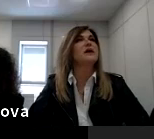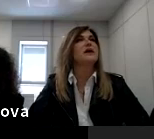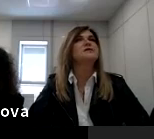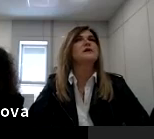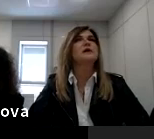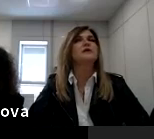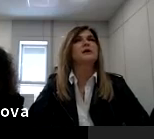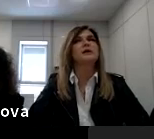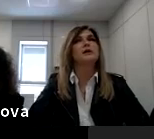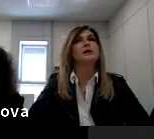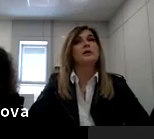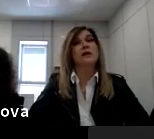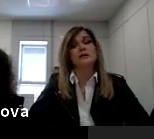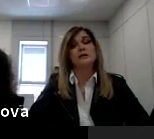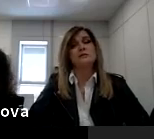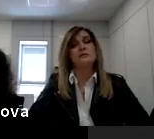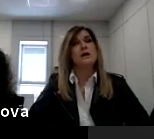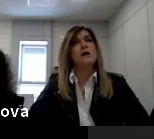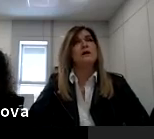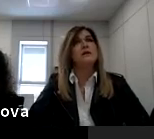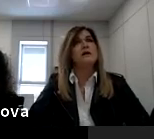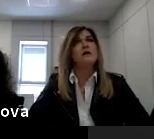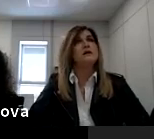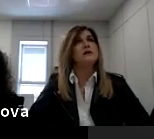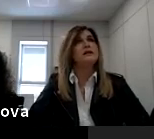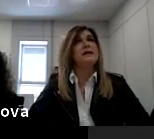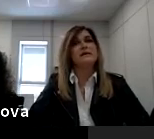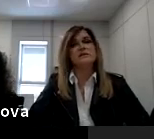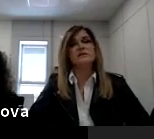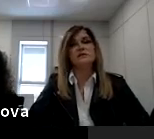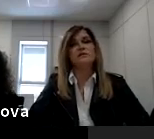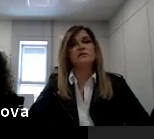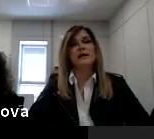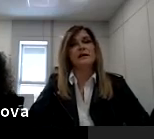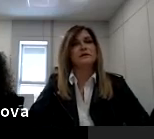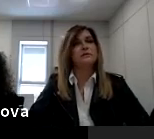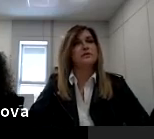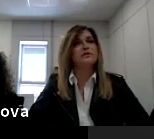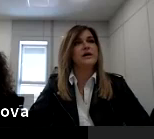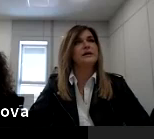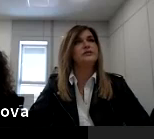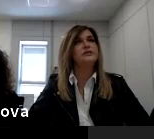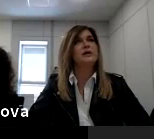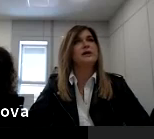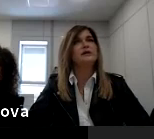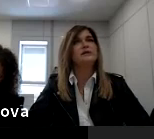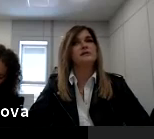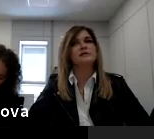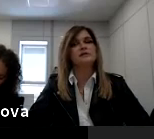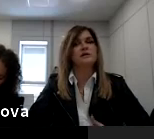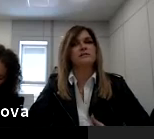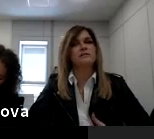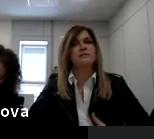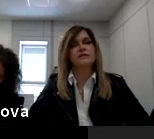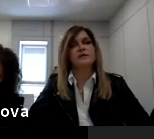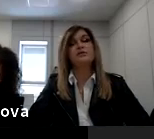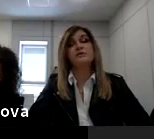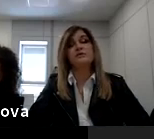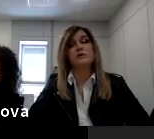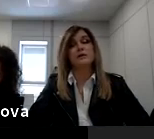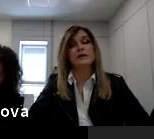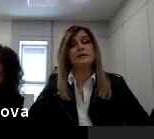sketch. So what else? The lengths of line, we tried to make it